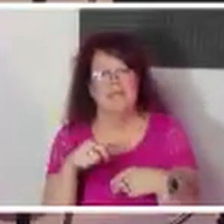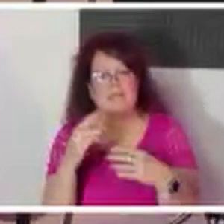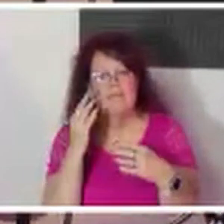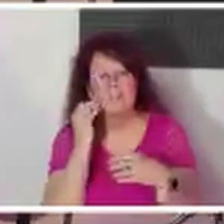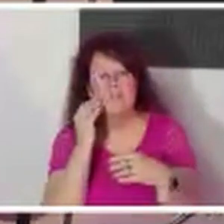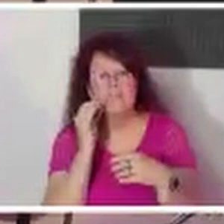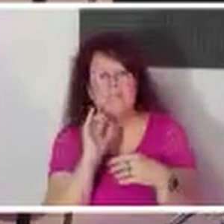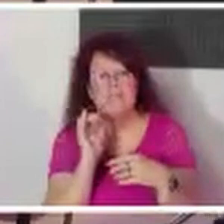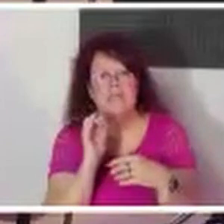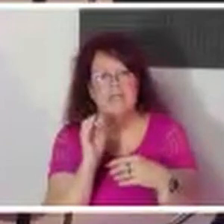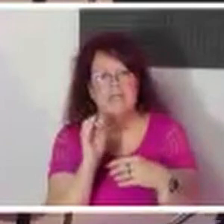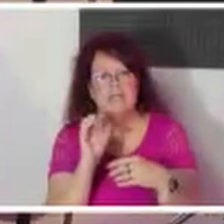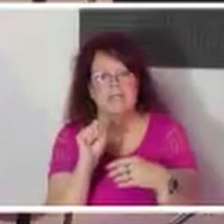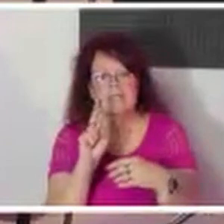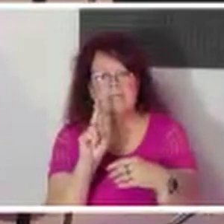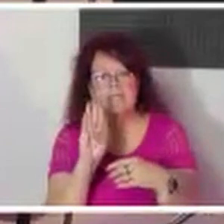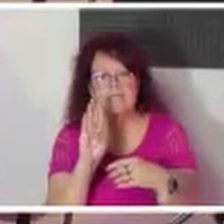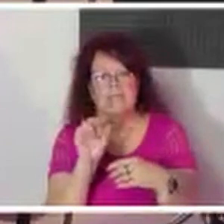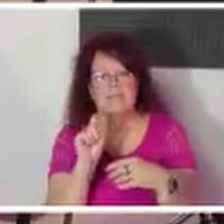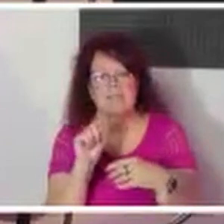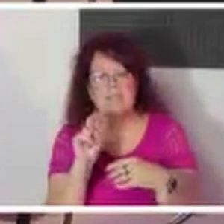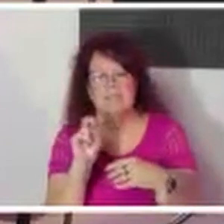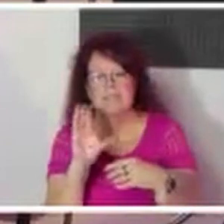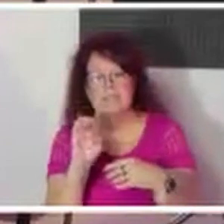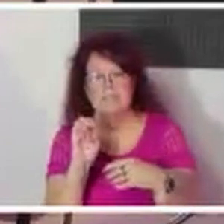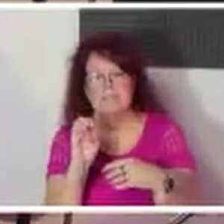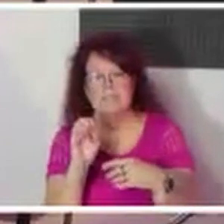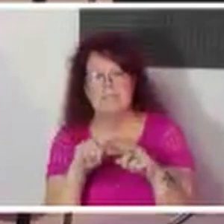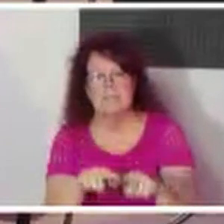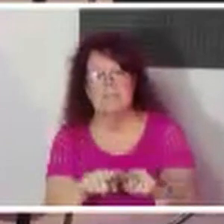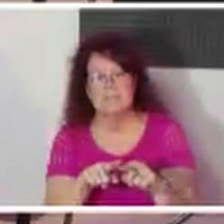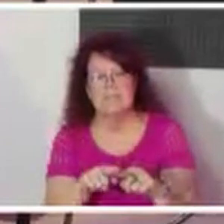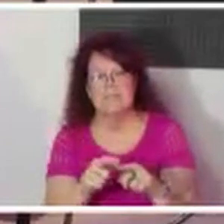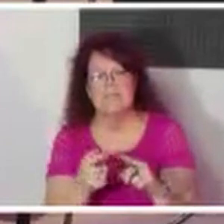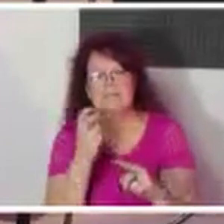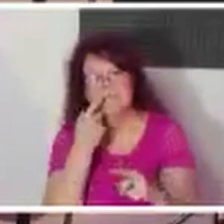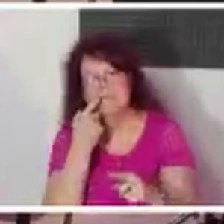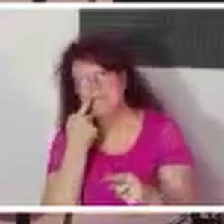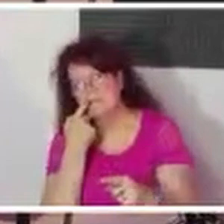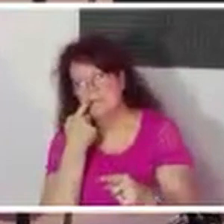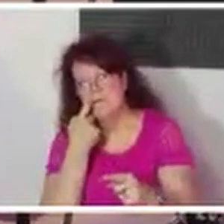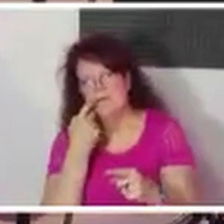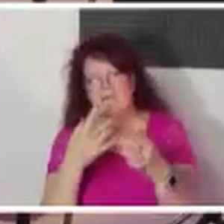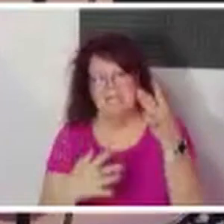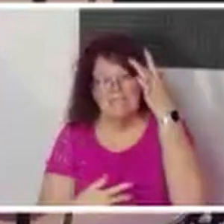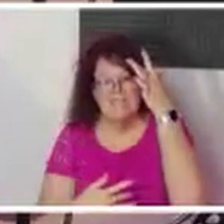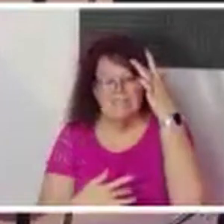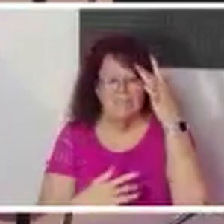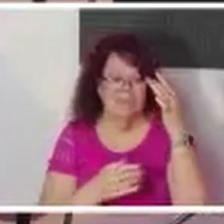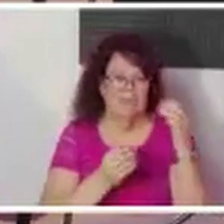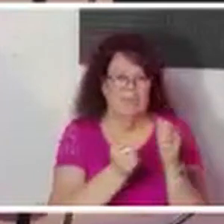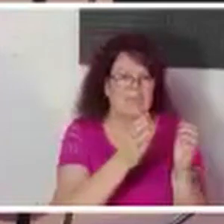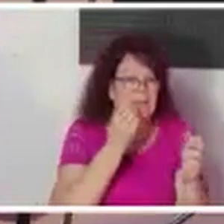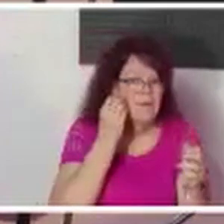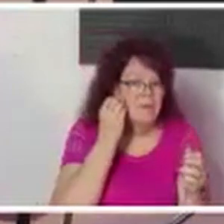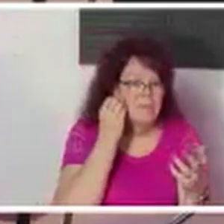experiencing substance dependency, or they were having a mental health crisis, or they were chronically houseless, and they were in a situation